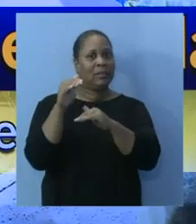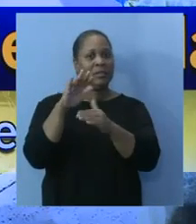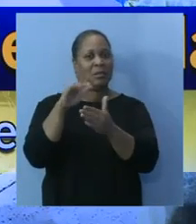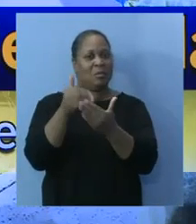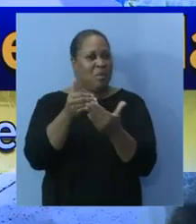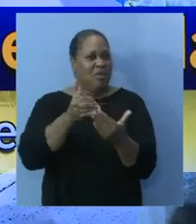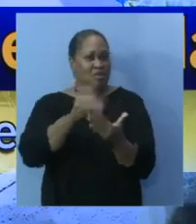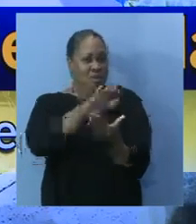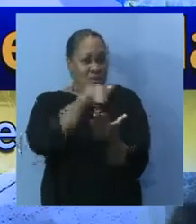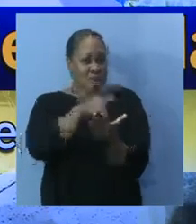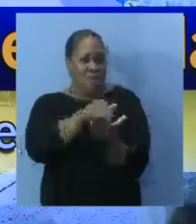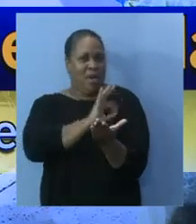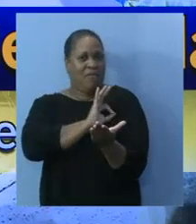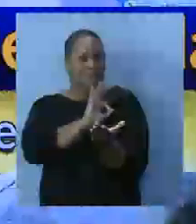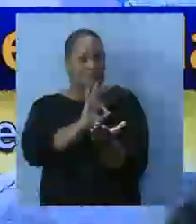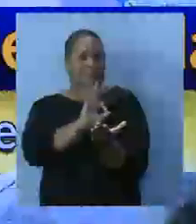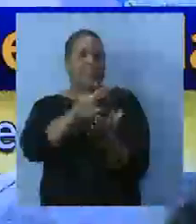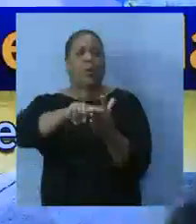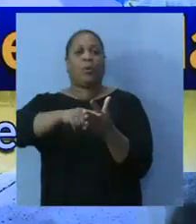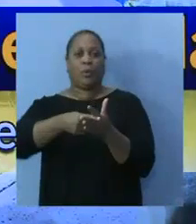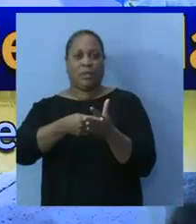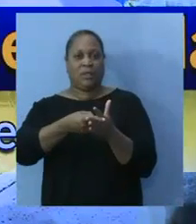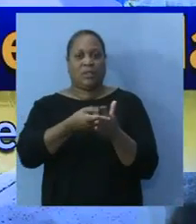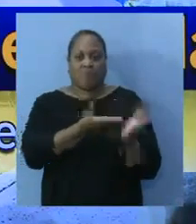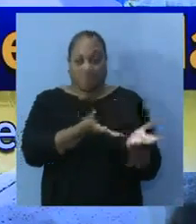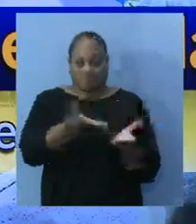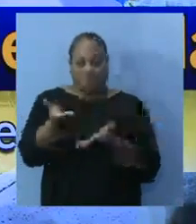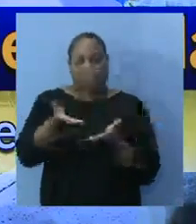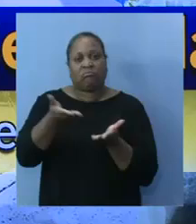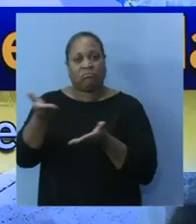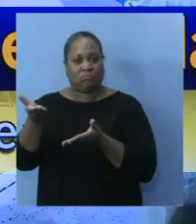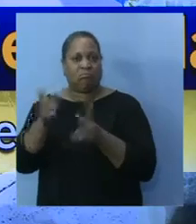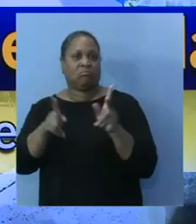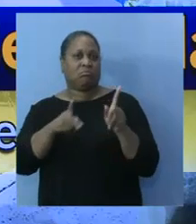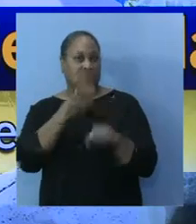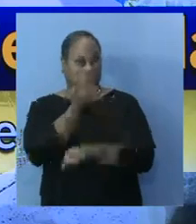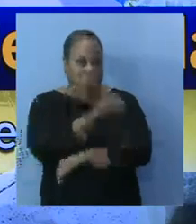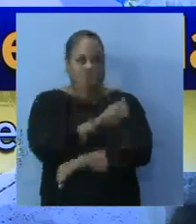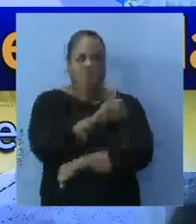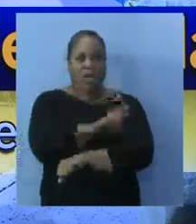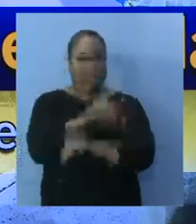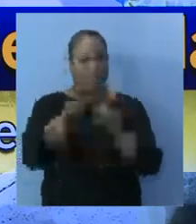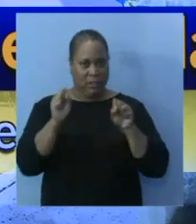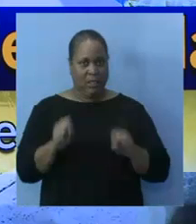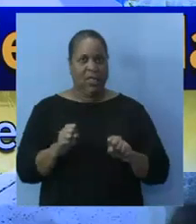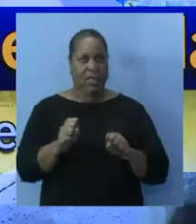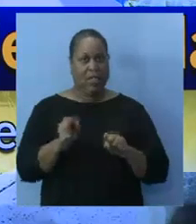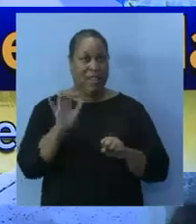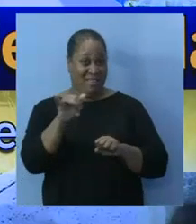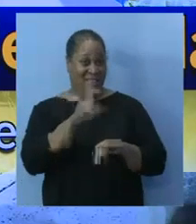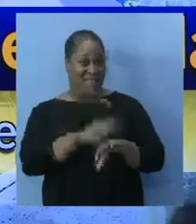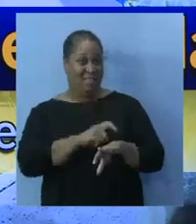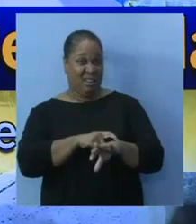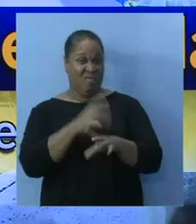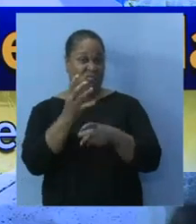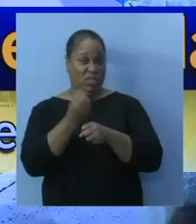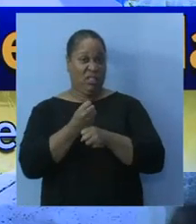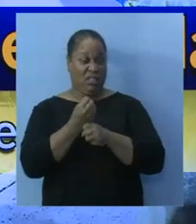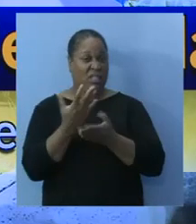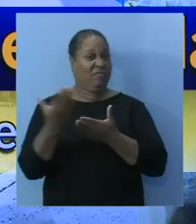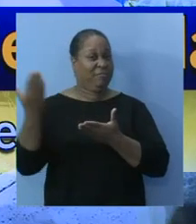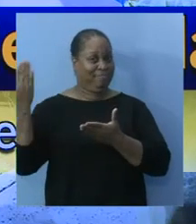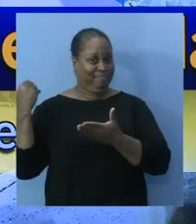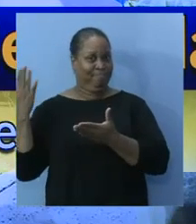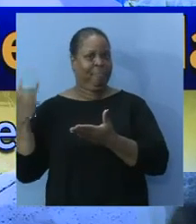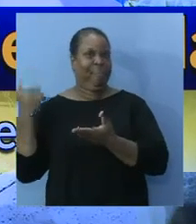of February when we intend to implement it, as we'll have people who would have been able to, by that time, have received 2